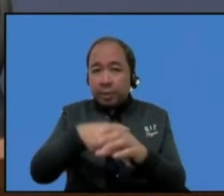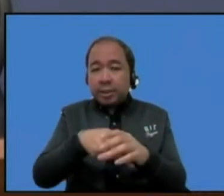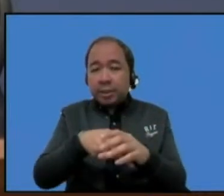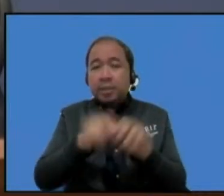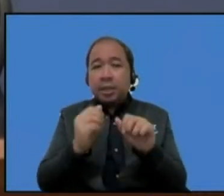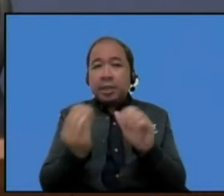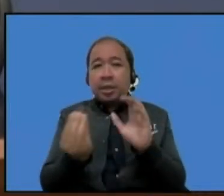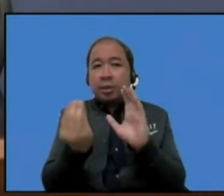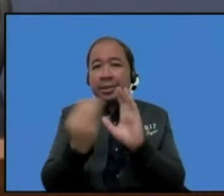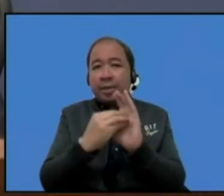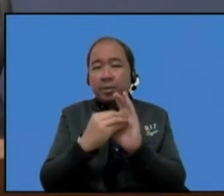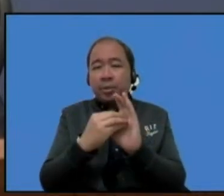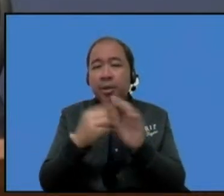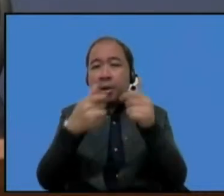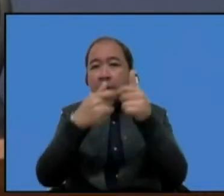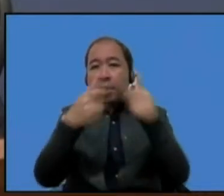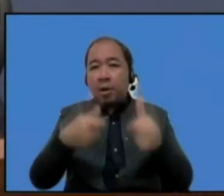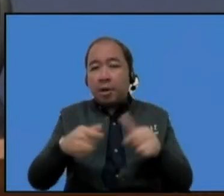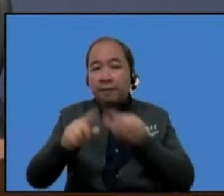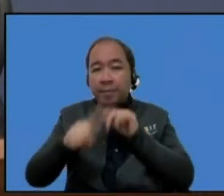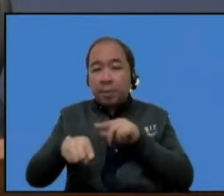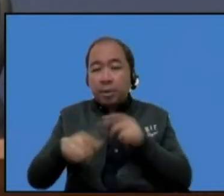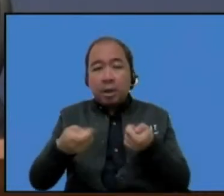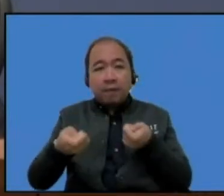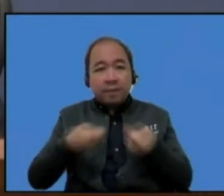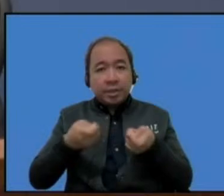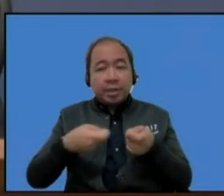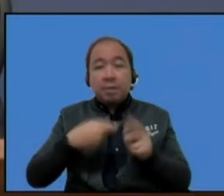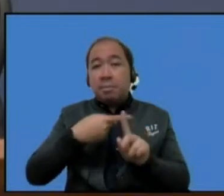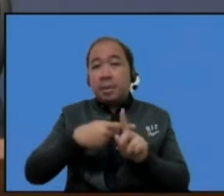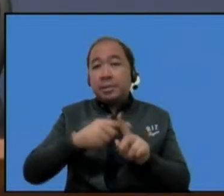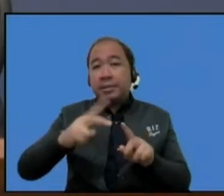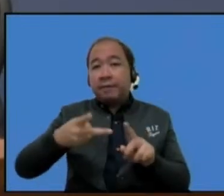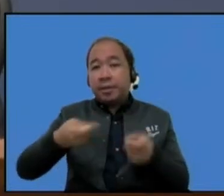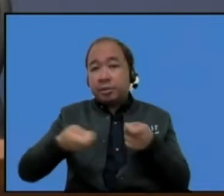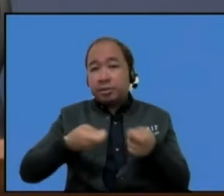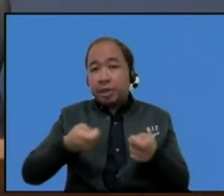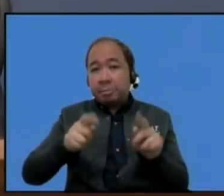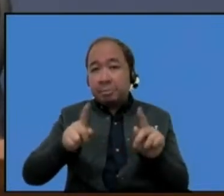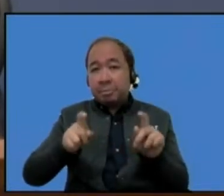the report of the chair and the vice chair?